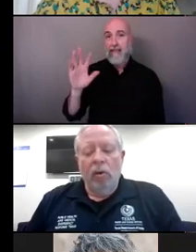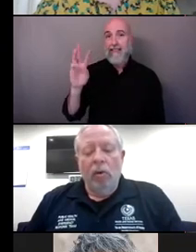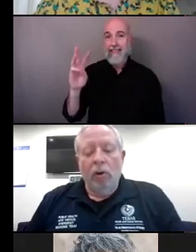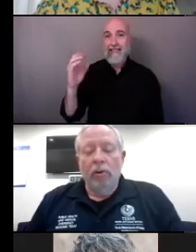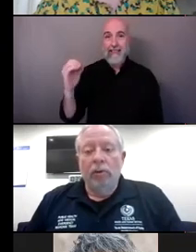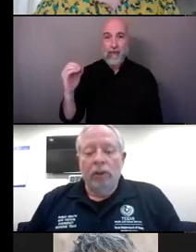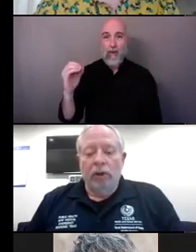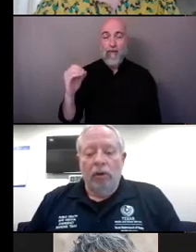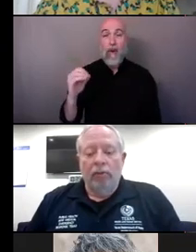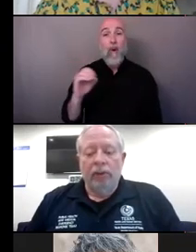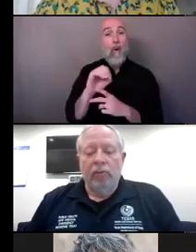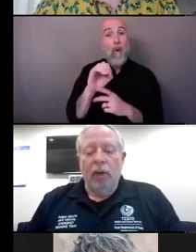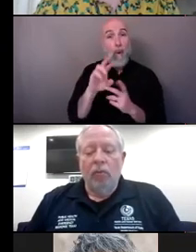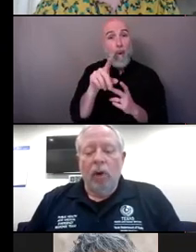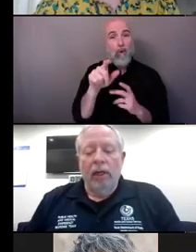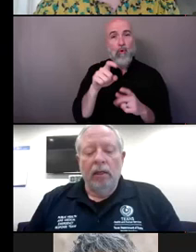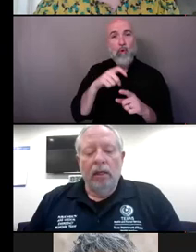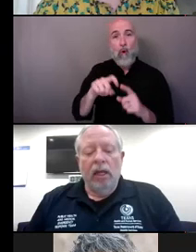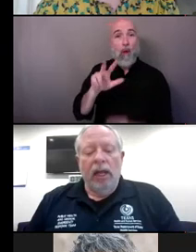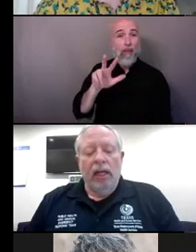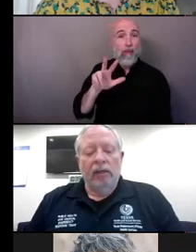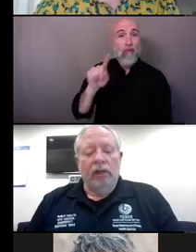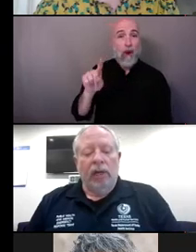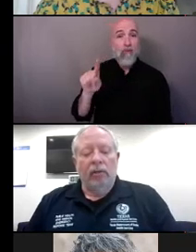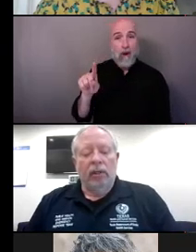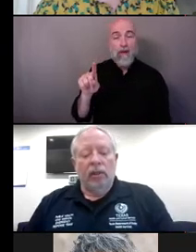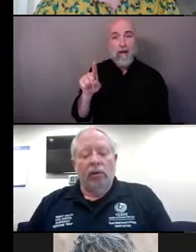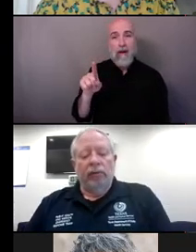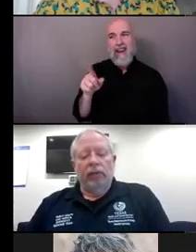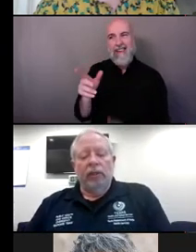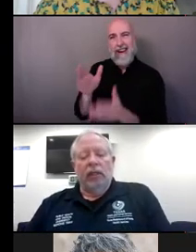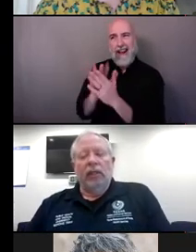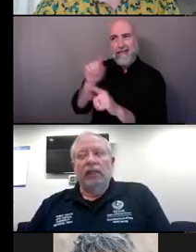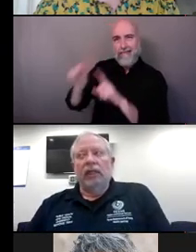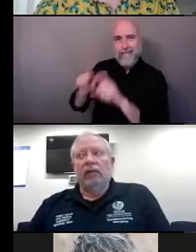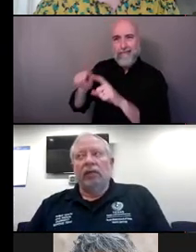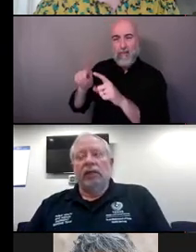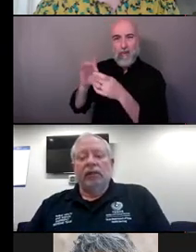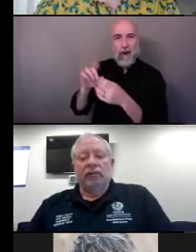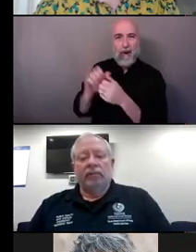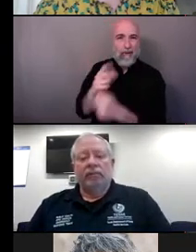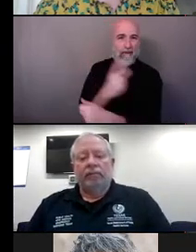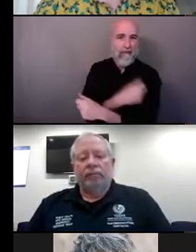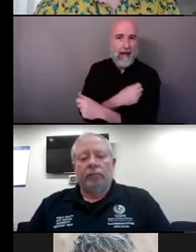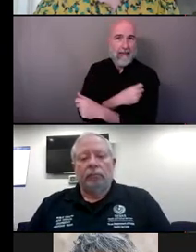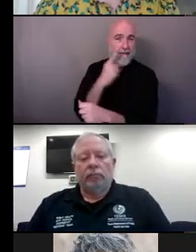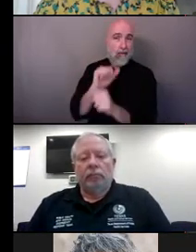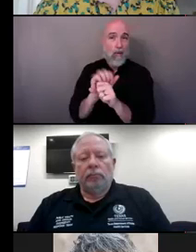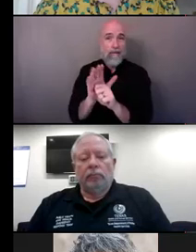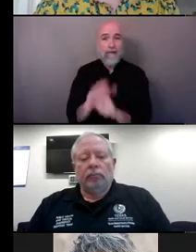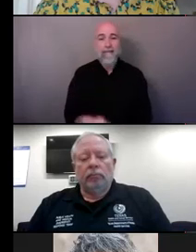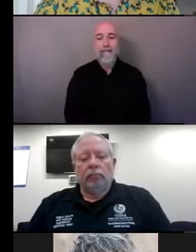512-972-5560. Or you can call 311 and ask about COVID-19 vaccines.